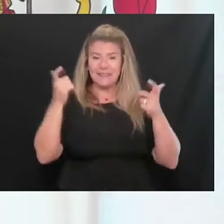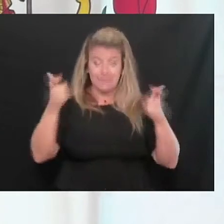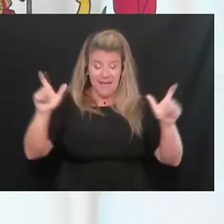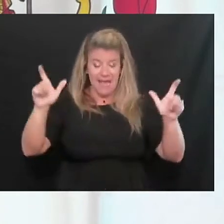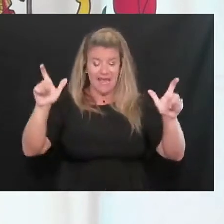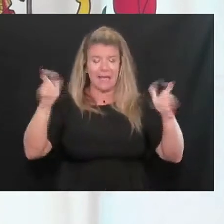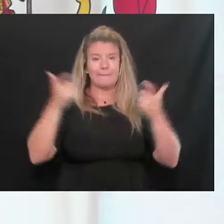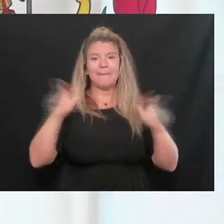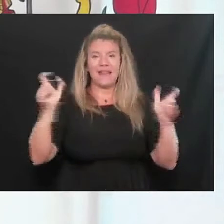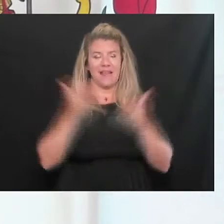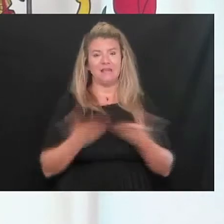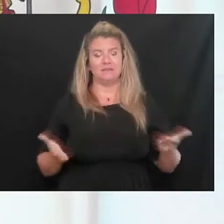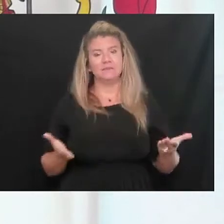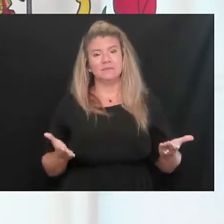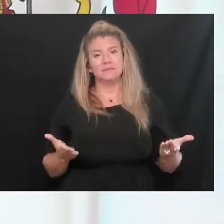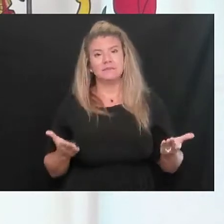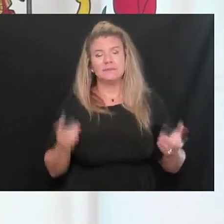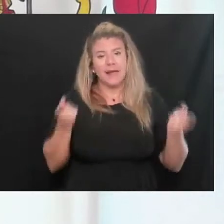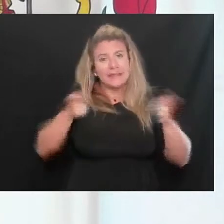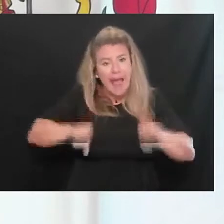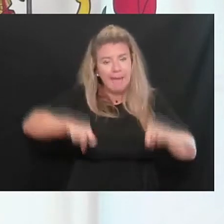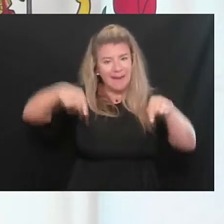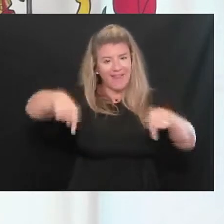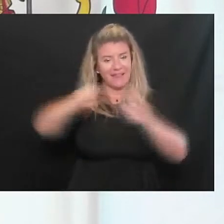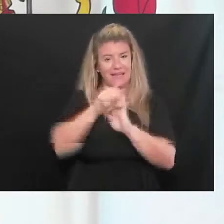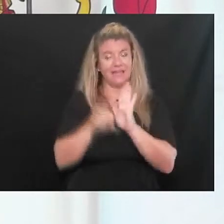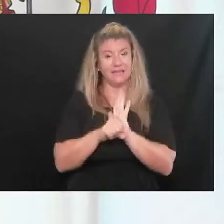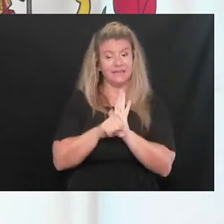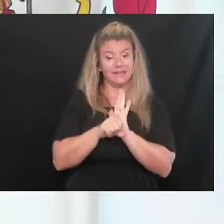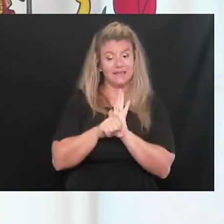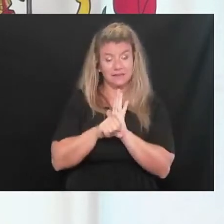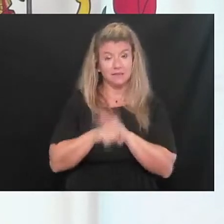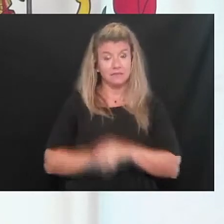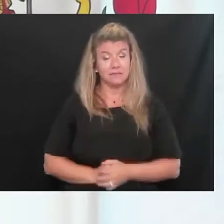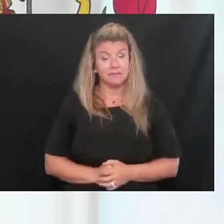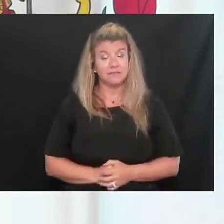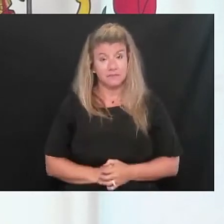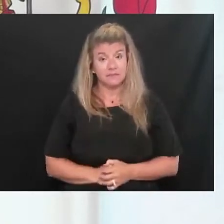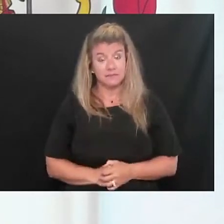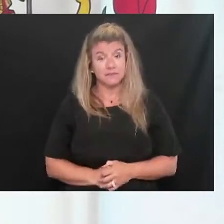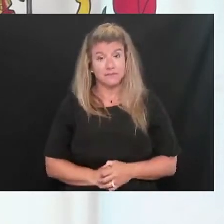deal that has happened in this state, and